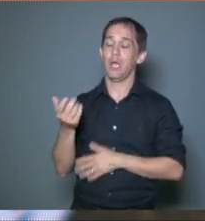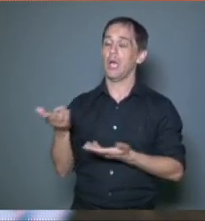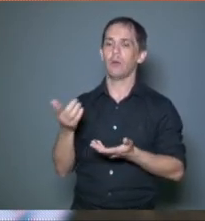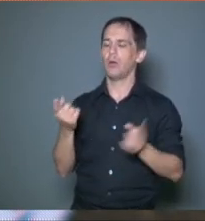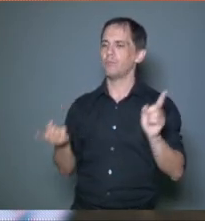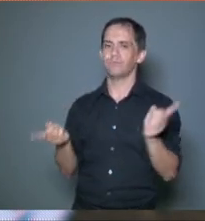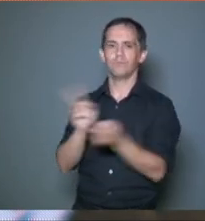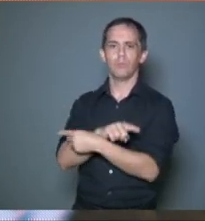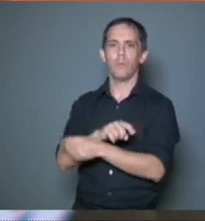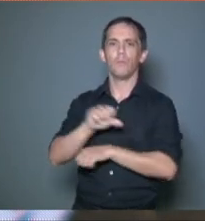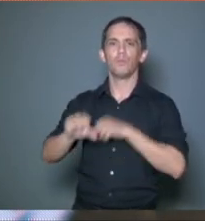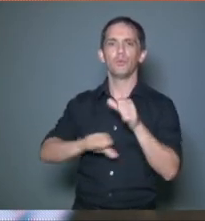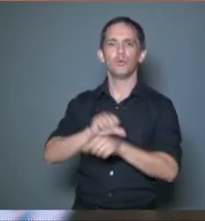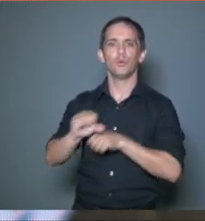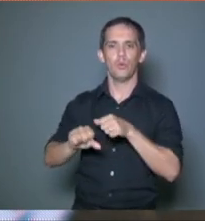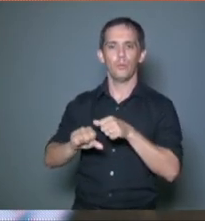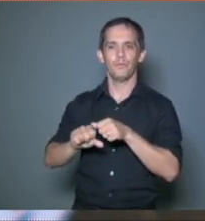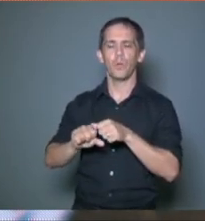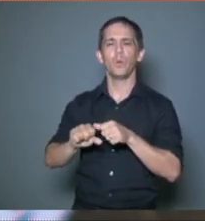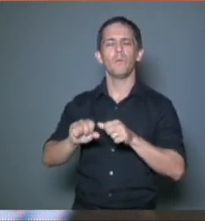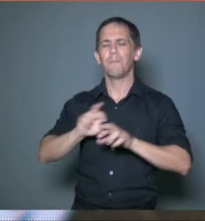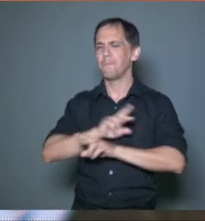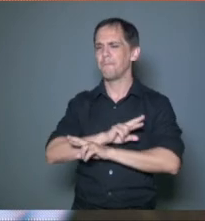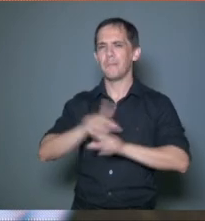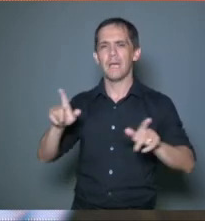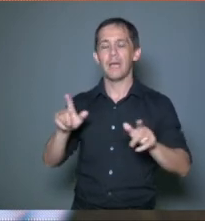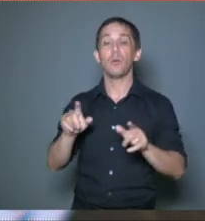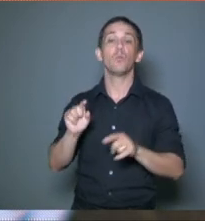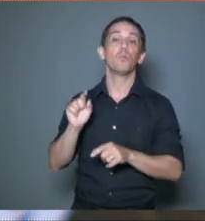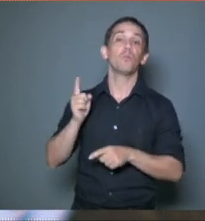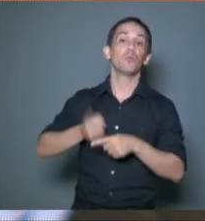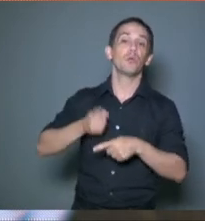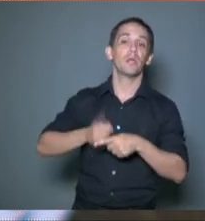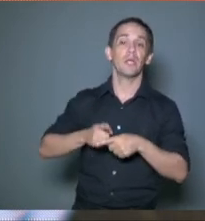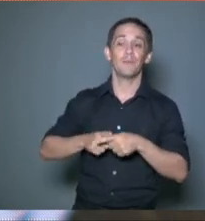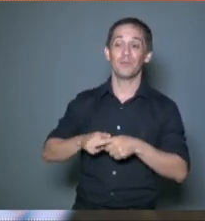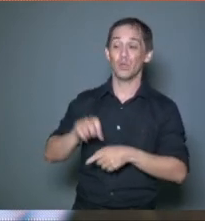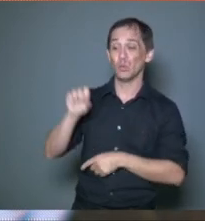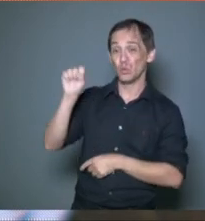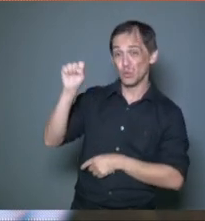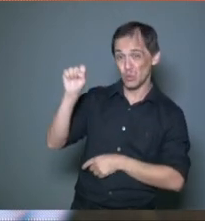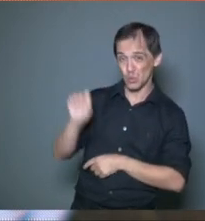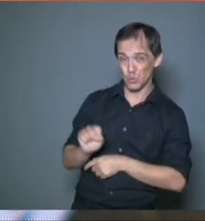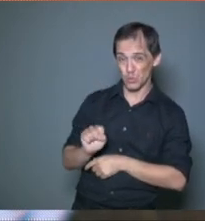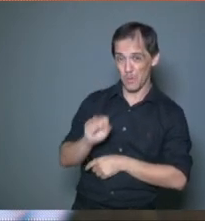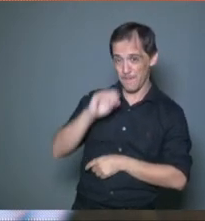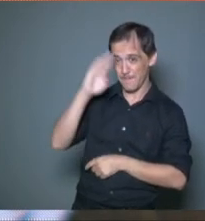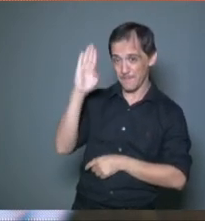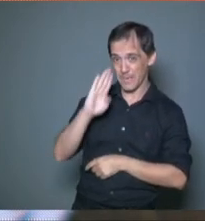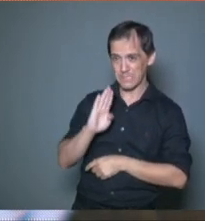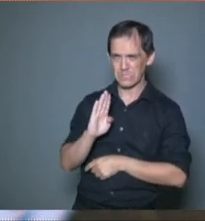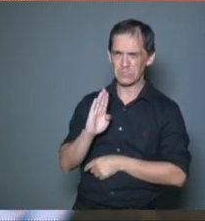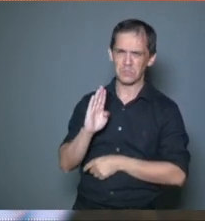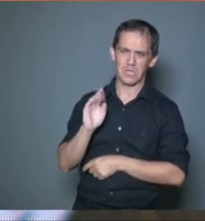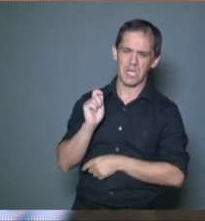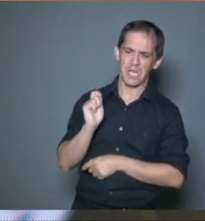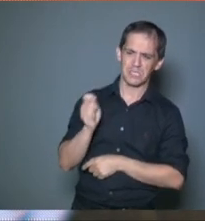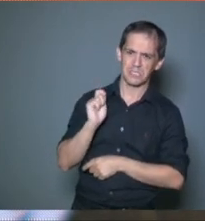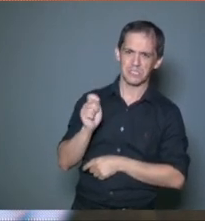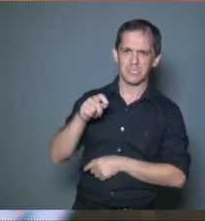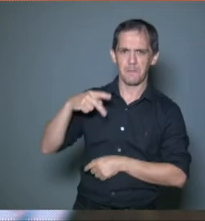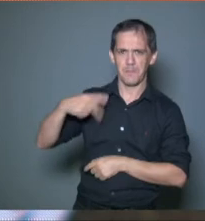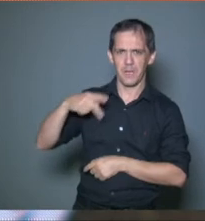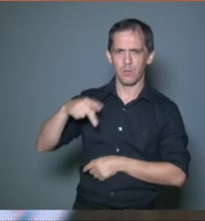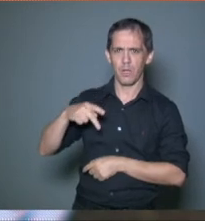12.5 prospect risk. But that's completely changed today because of the drought in southern